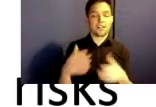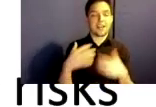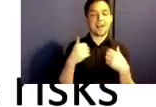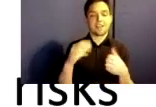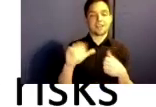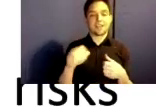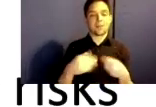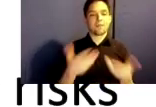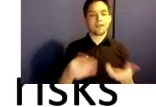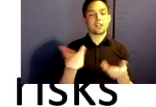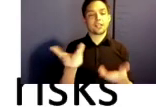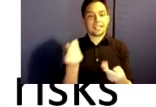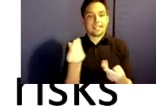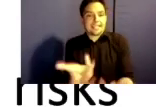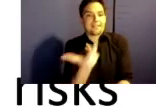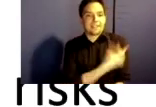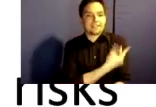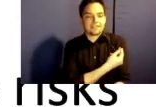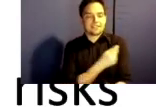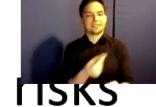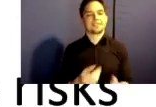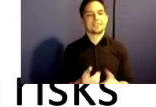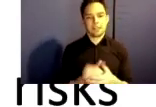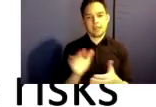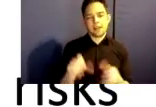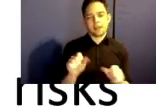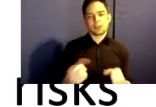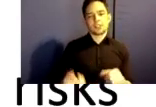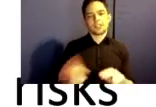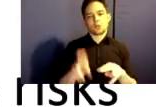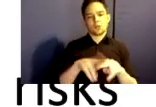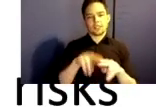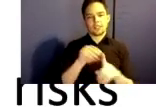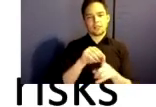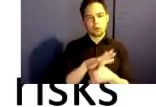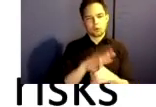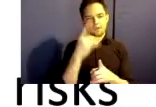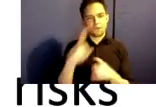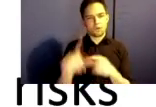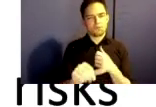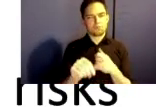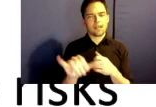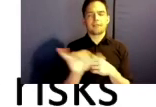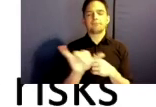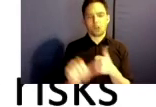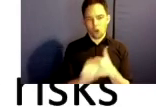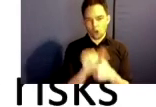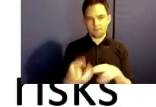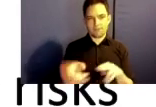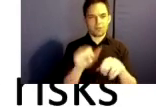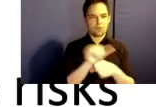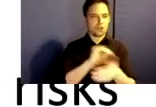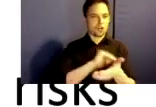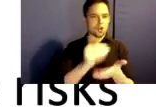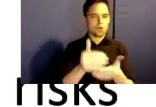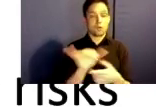the dose and the vaccine delivery. And this could increase exposure to harm and increase workload. And this